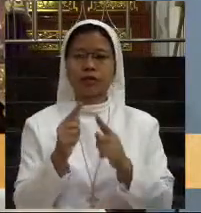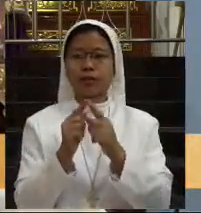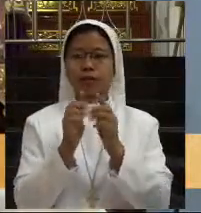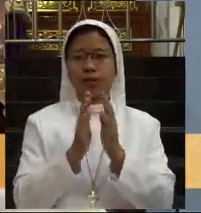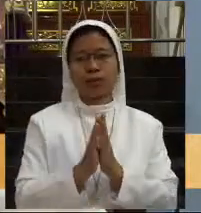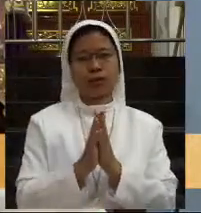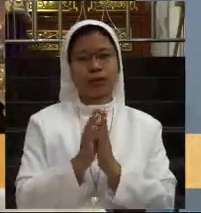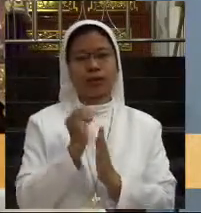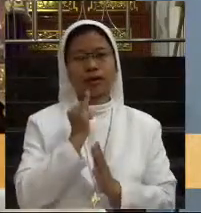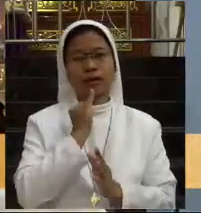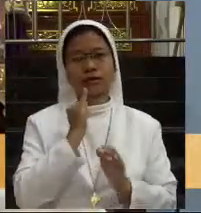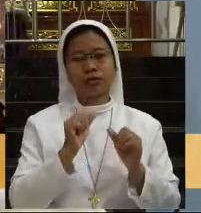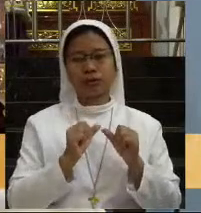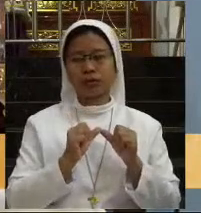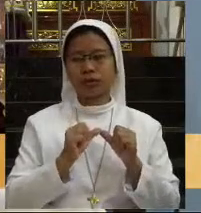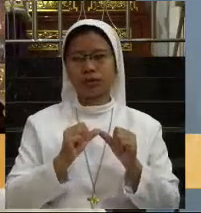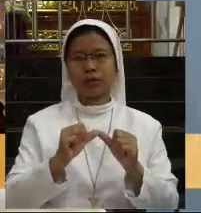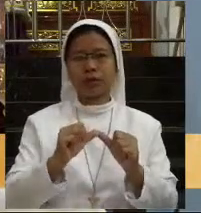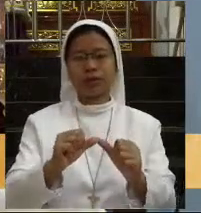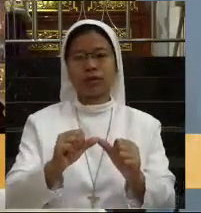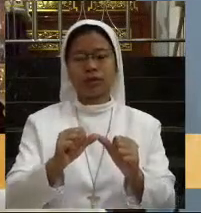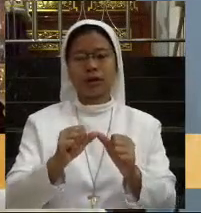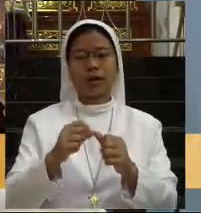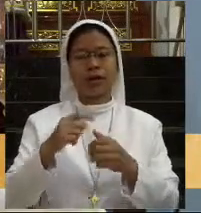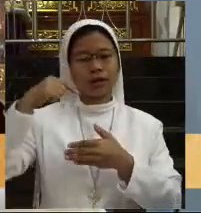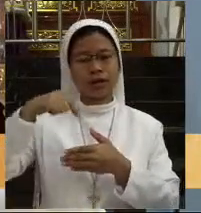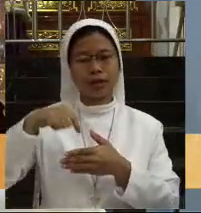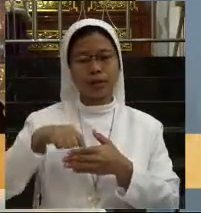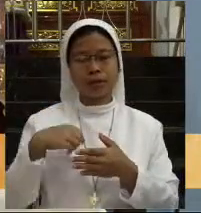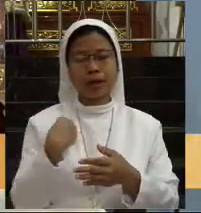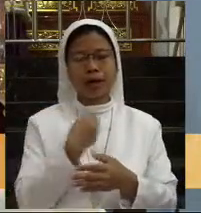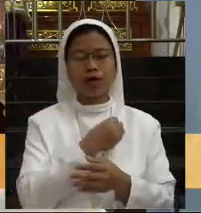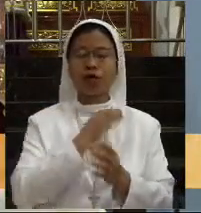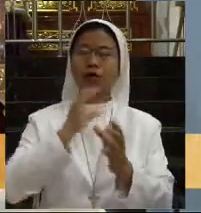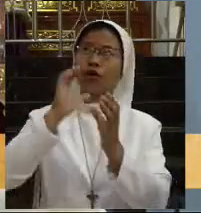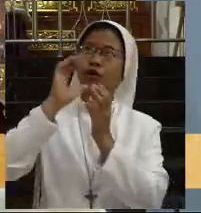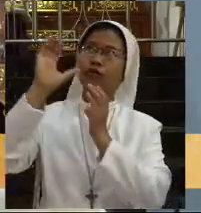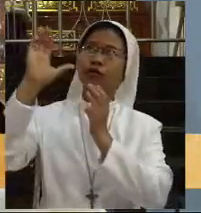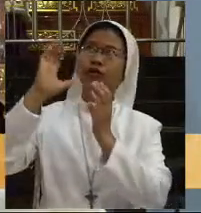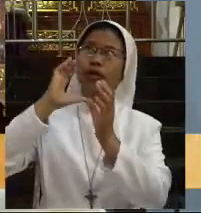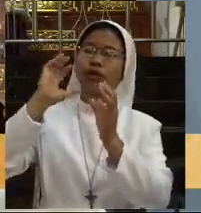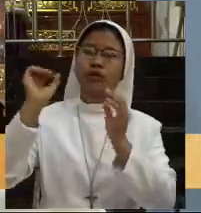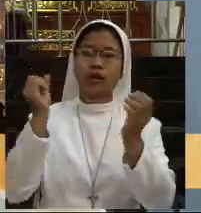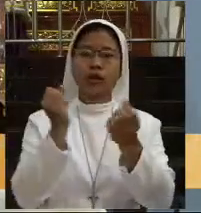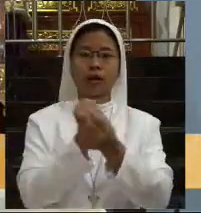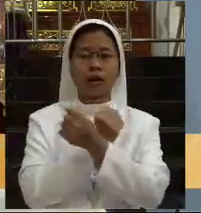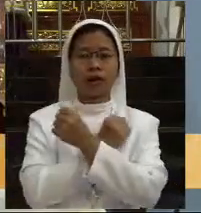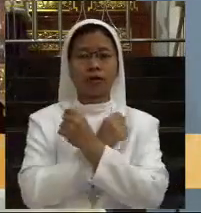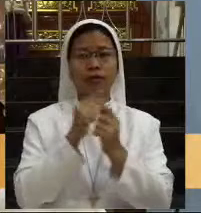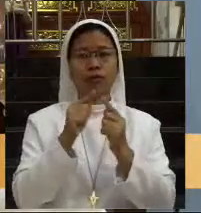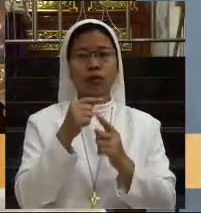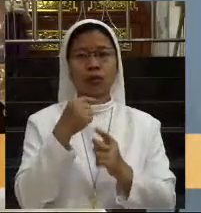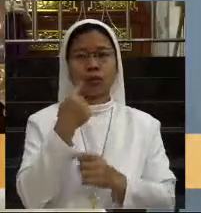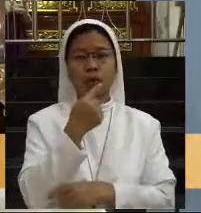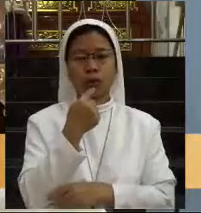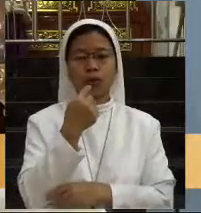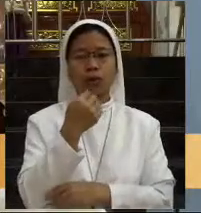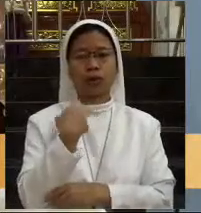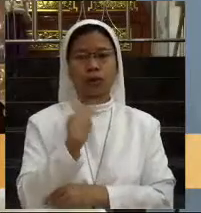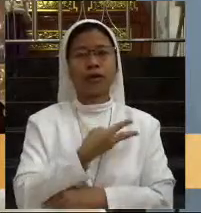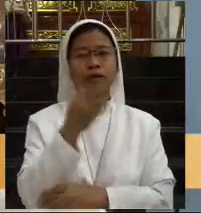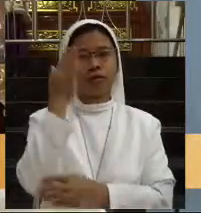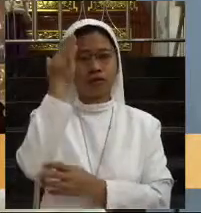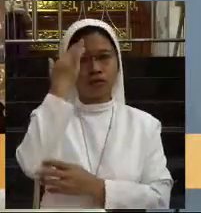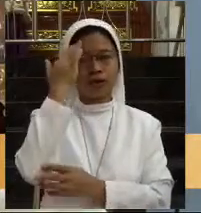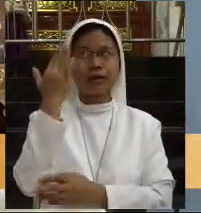to constantly have a loving and frequent conversation with someone whom we know loves